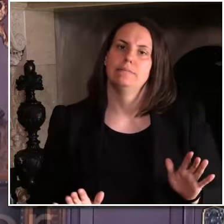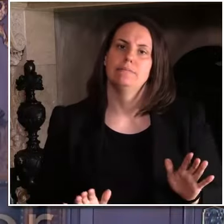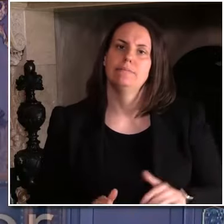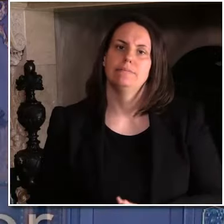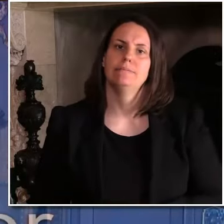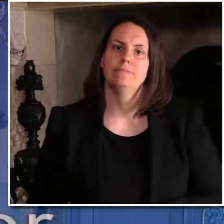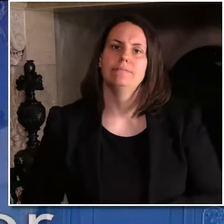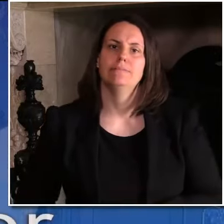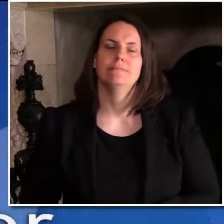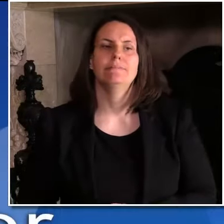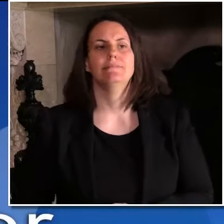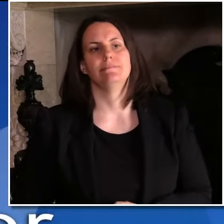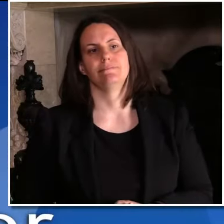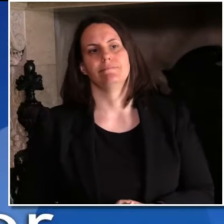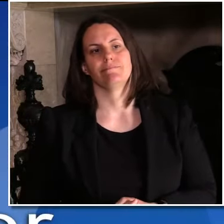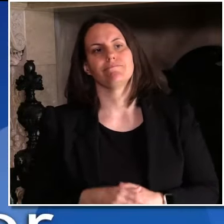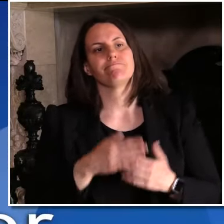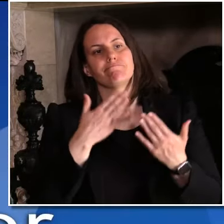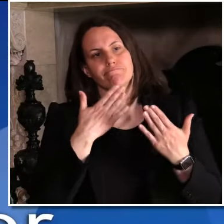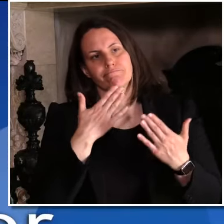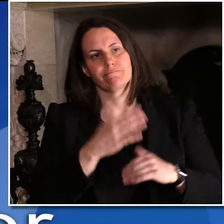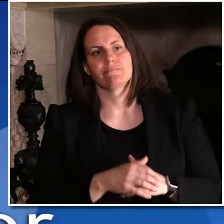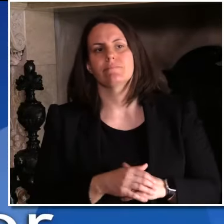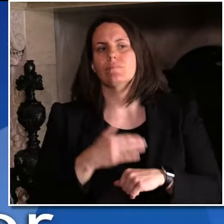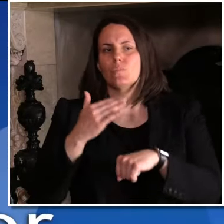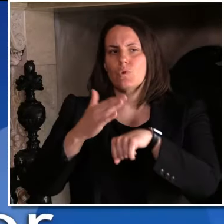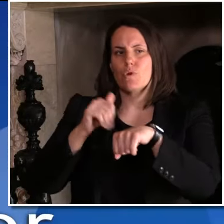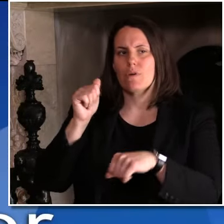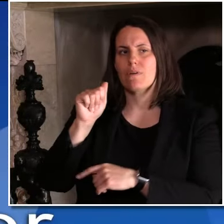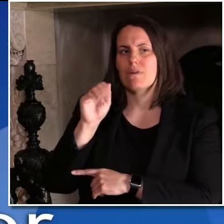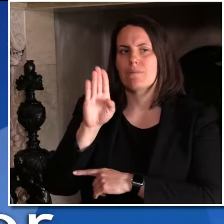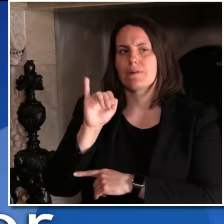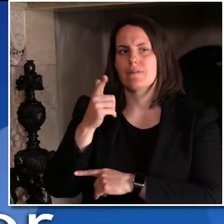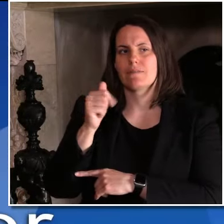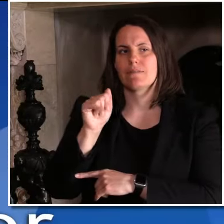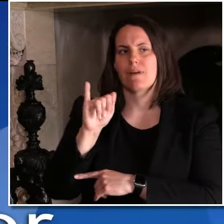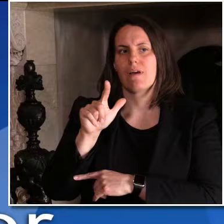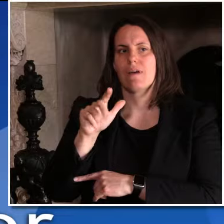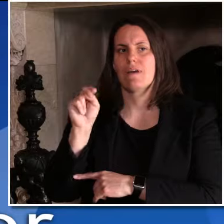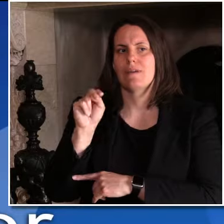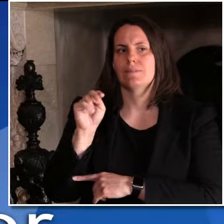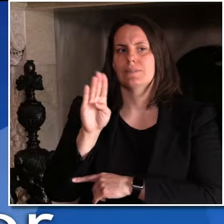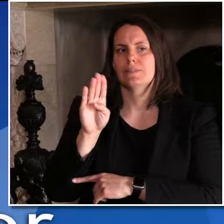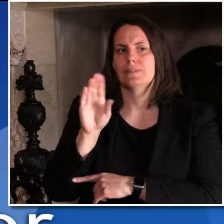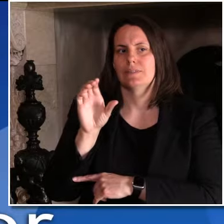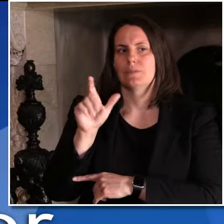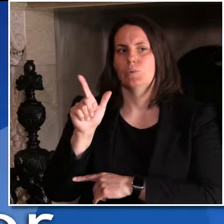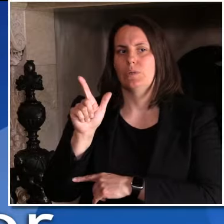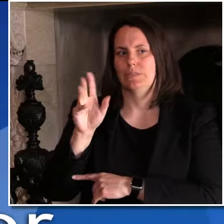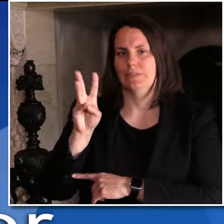Morgan. Now to Abigail Huntkey from NBC 26 in Green Bay. Abigail?